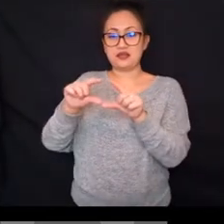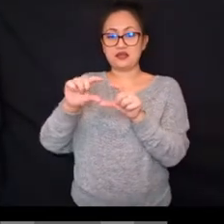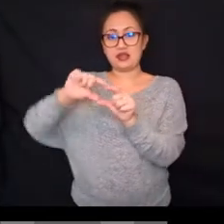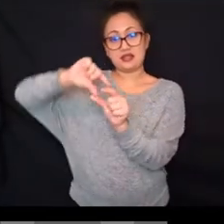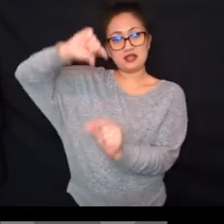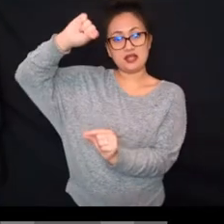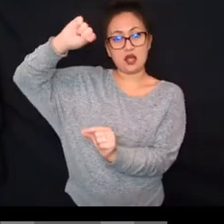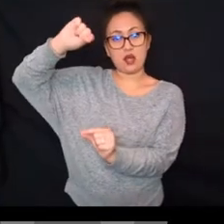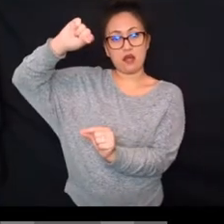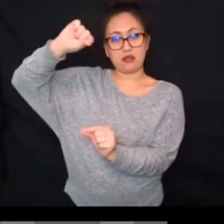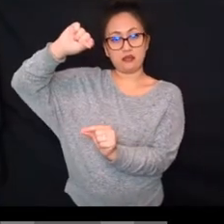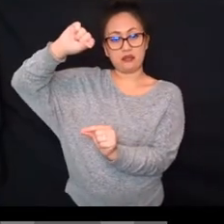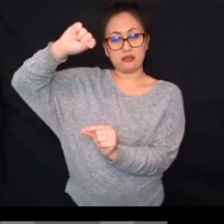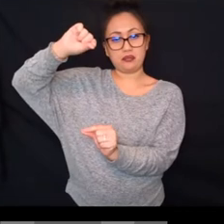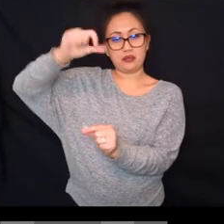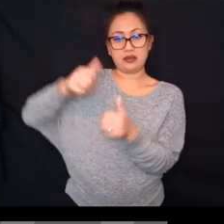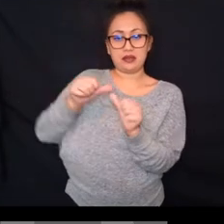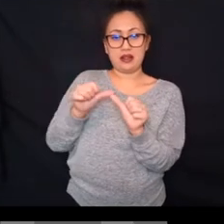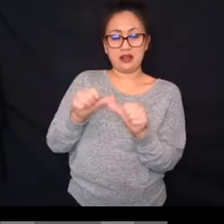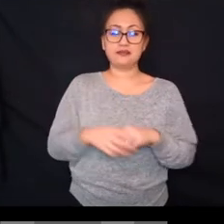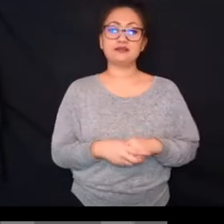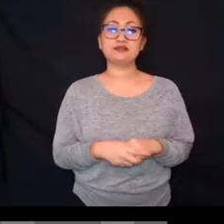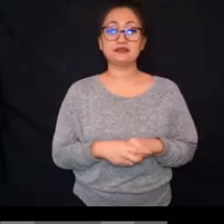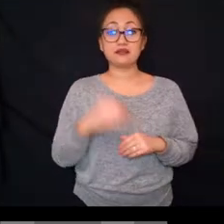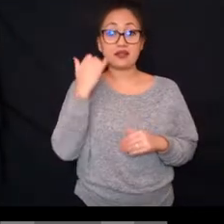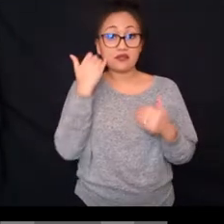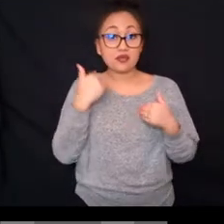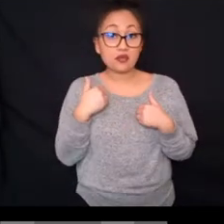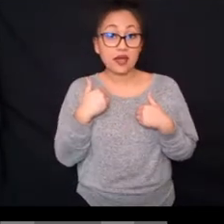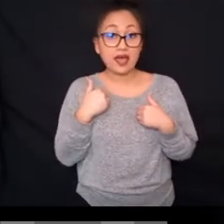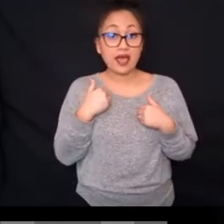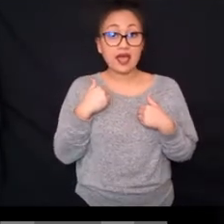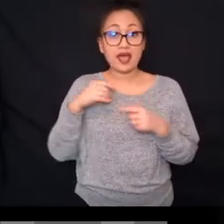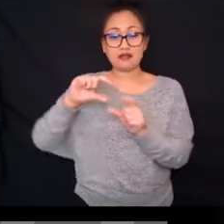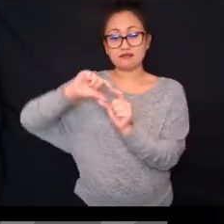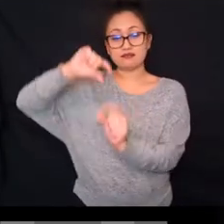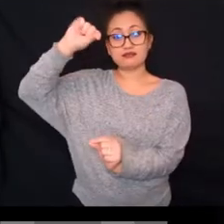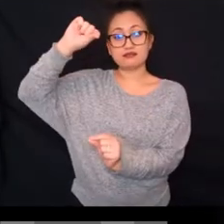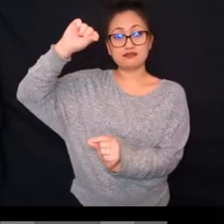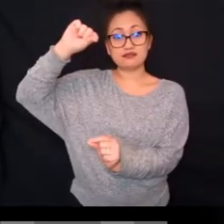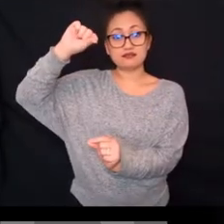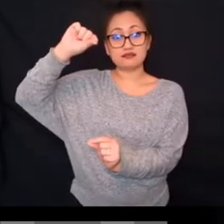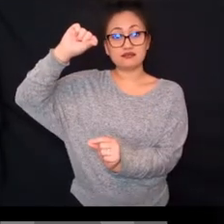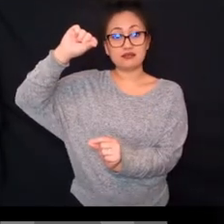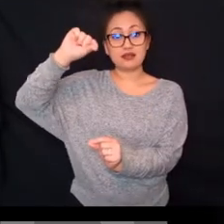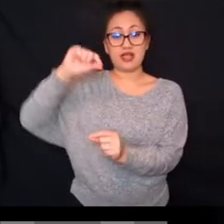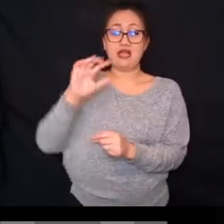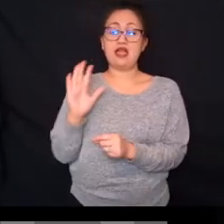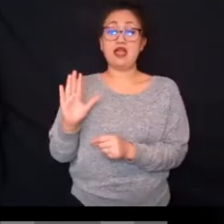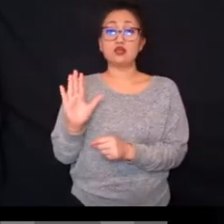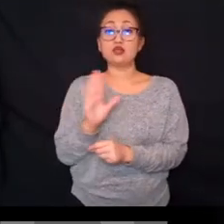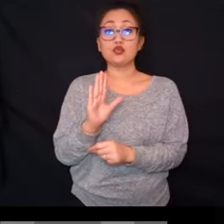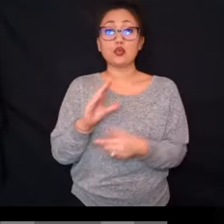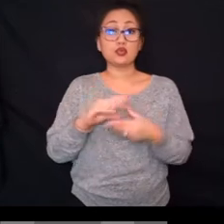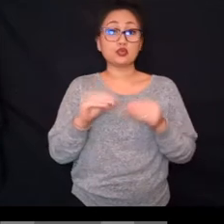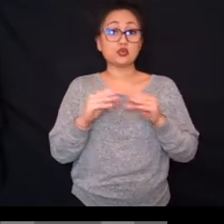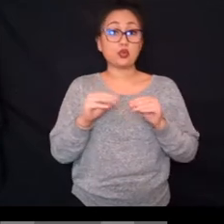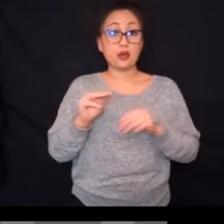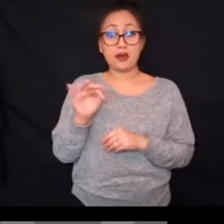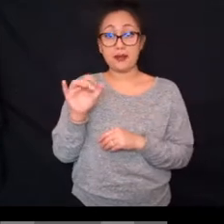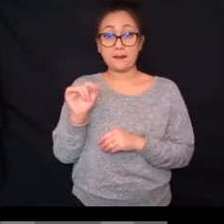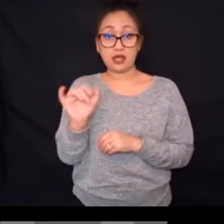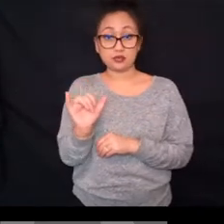If you have your tower and your little mat right there, your story mat, because you're going to help me tell a story today. If you'll come out quietly and find your place if